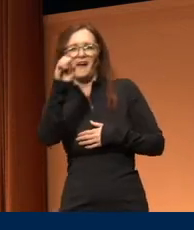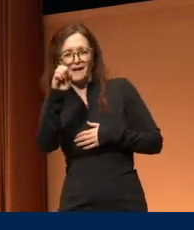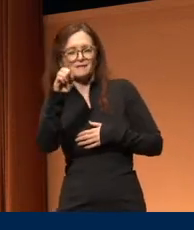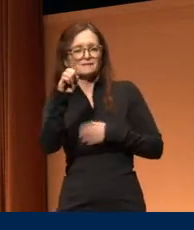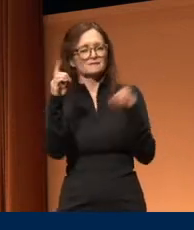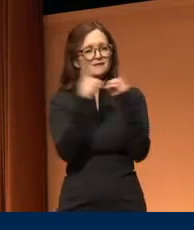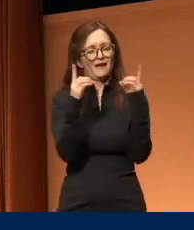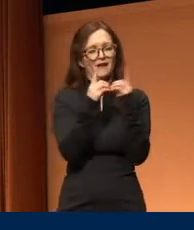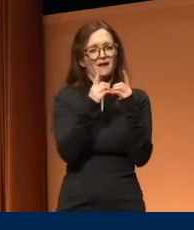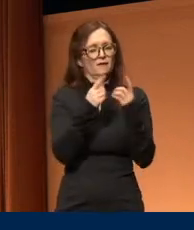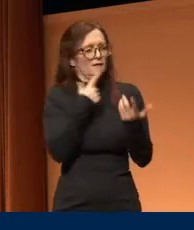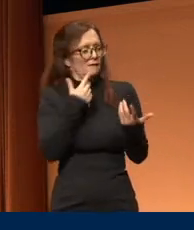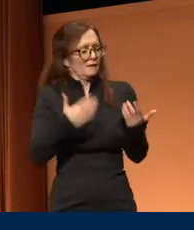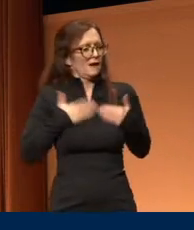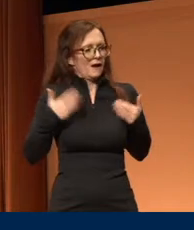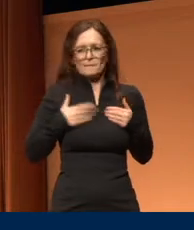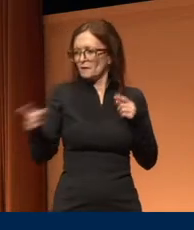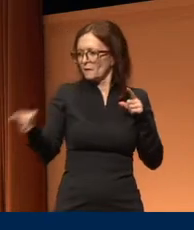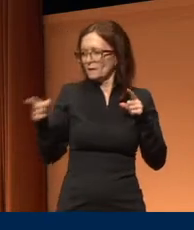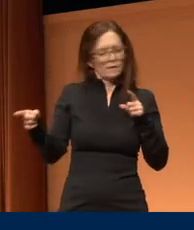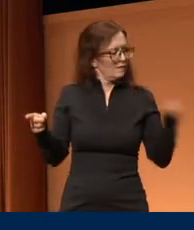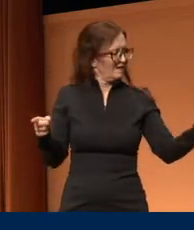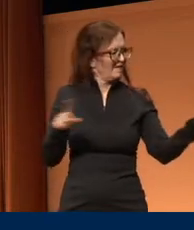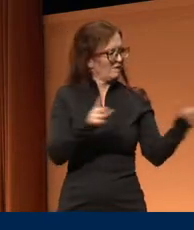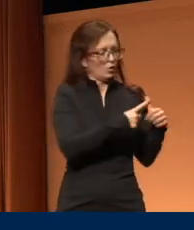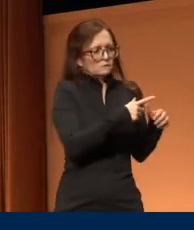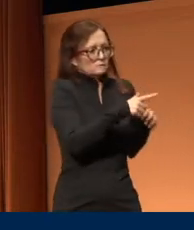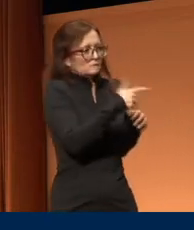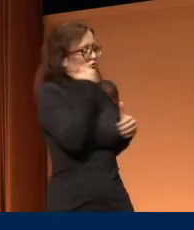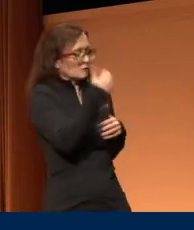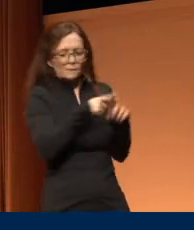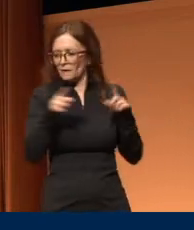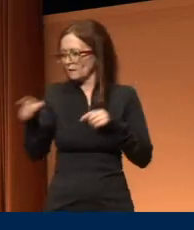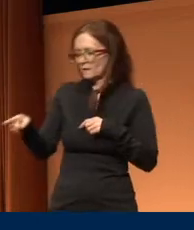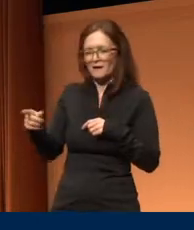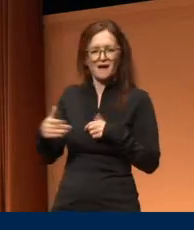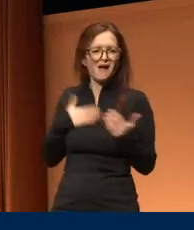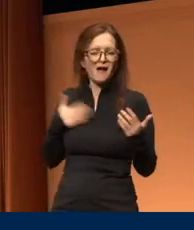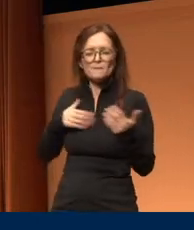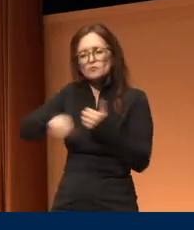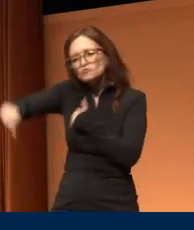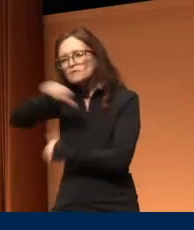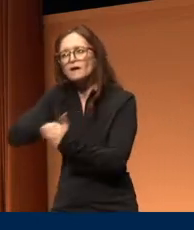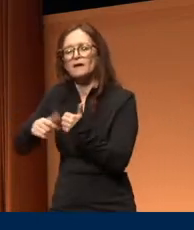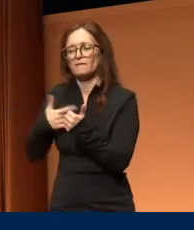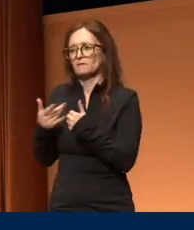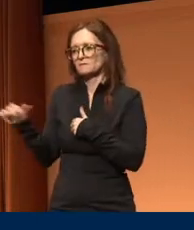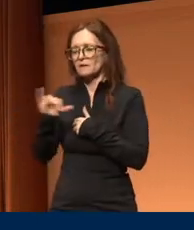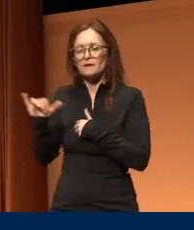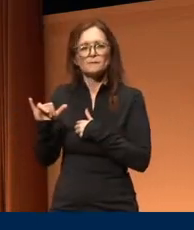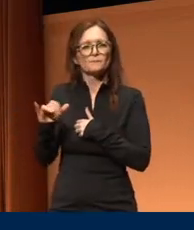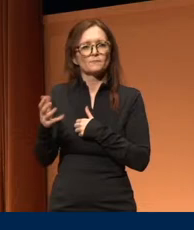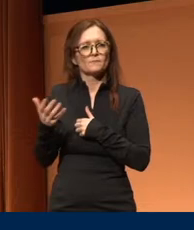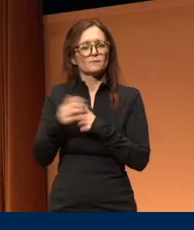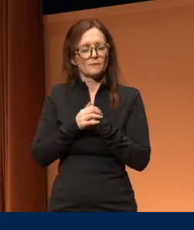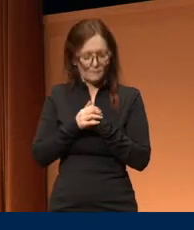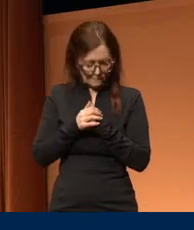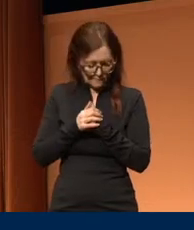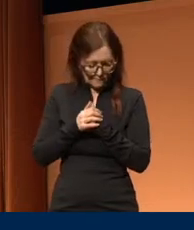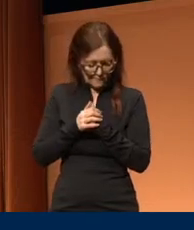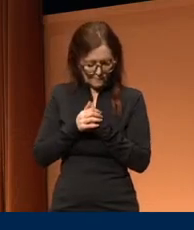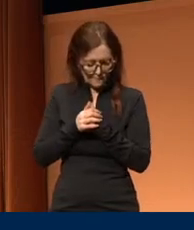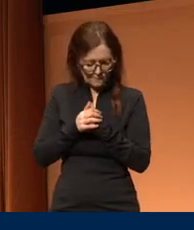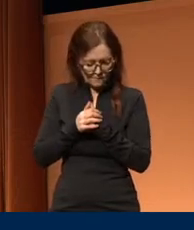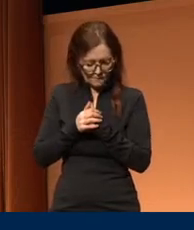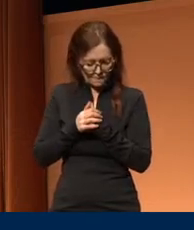Everyone said how happy they were to be back in the building, this room all together. I felt the same way, by the way. There's also a transformative dimension of